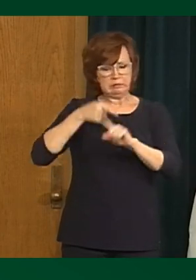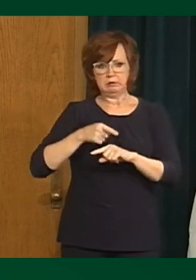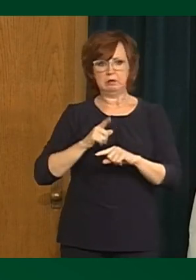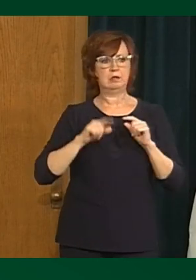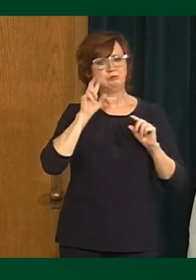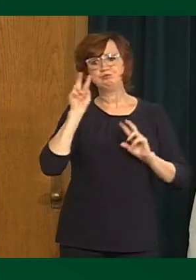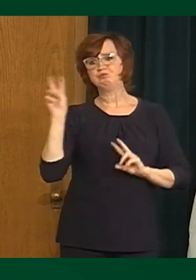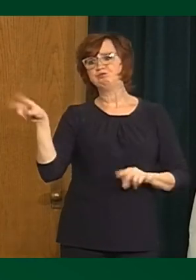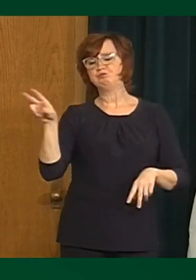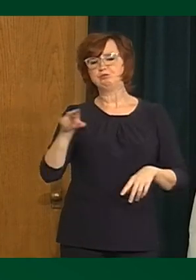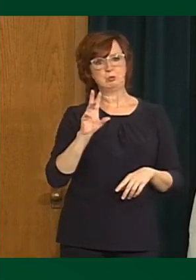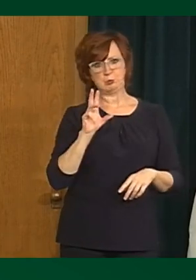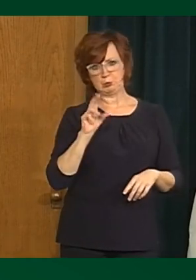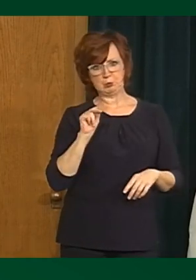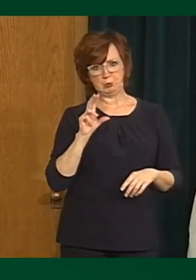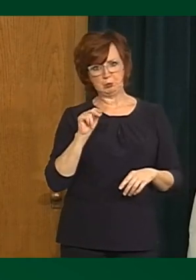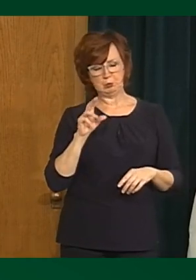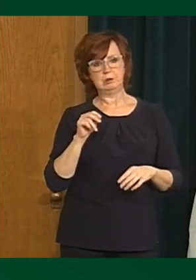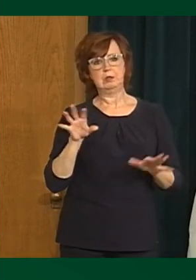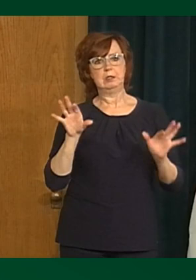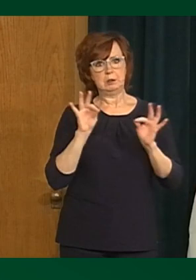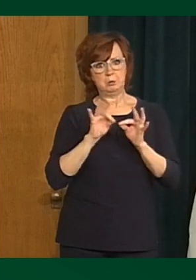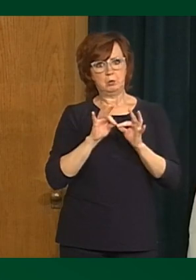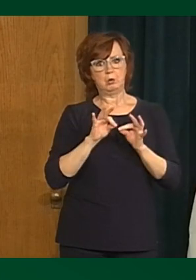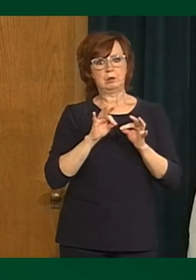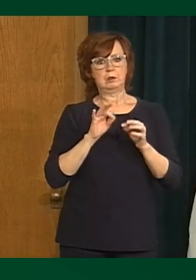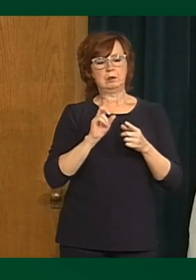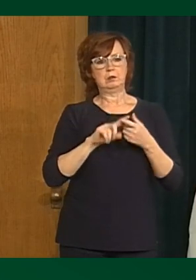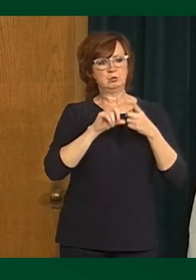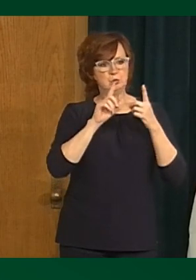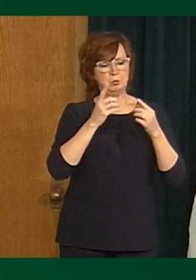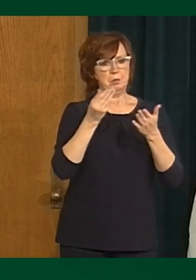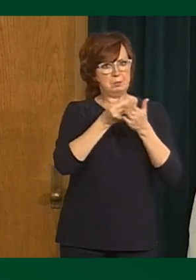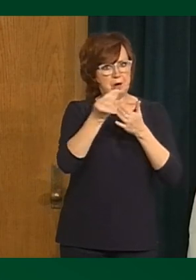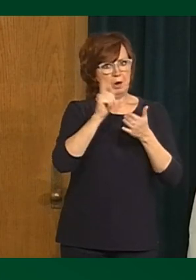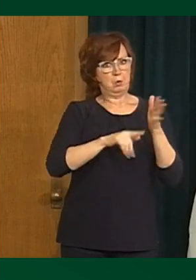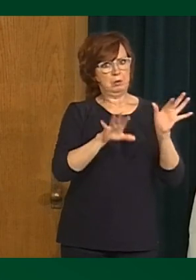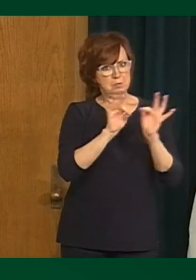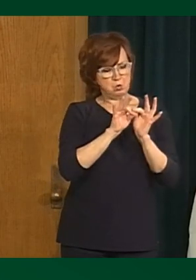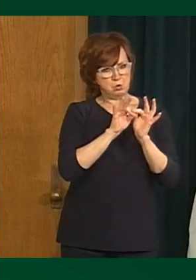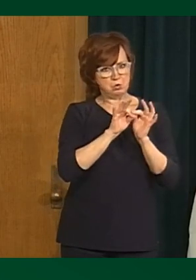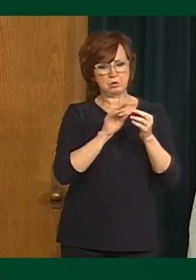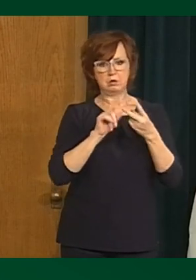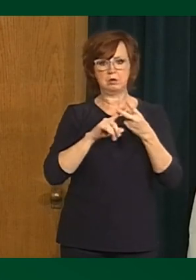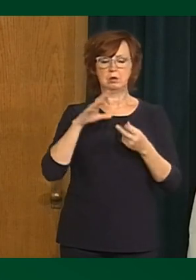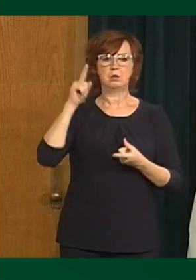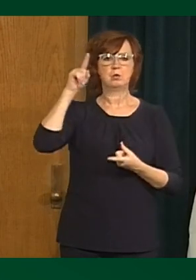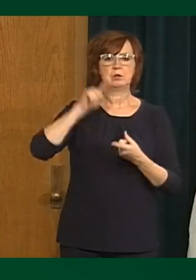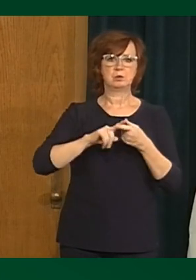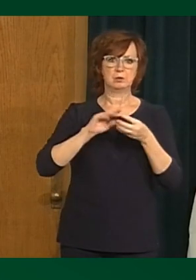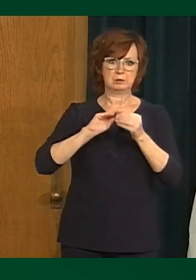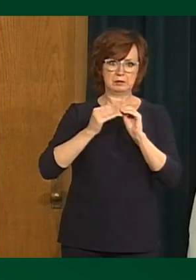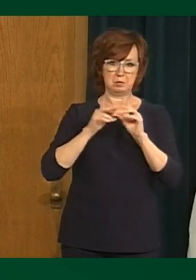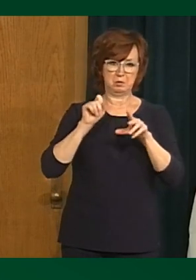with whatever direction is given to minimize crowding in those settings as well.